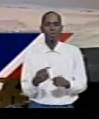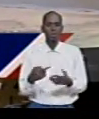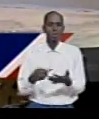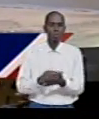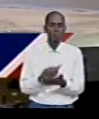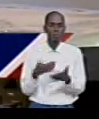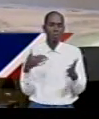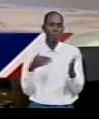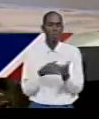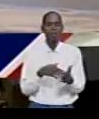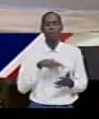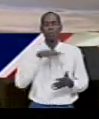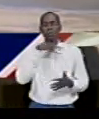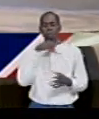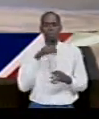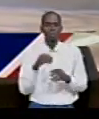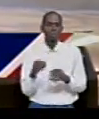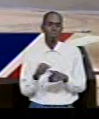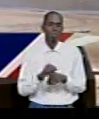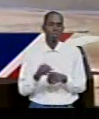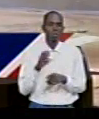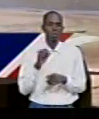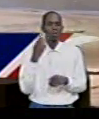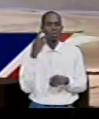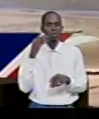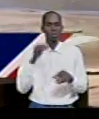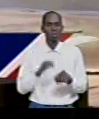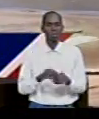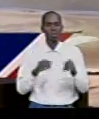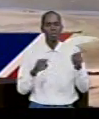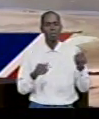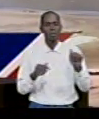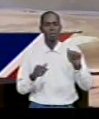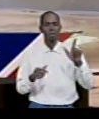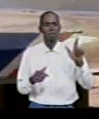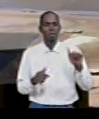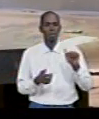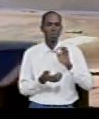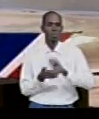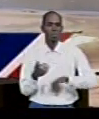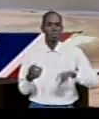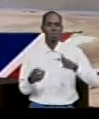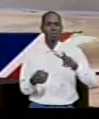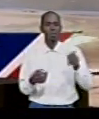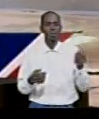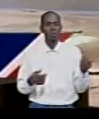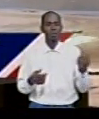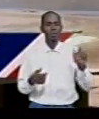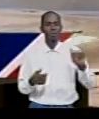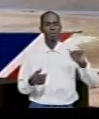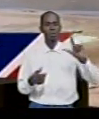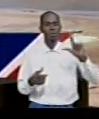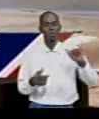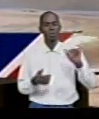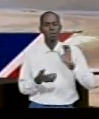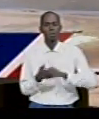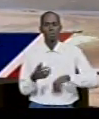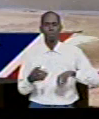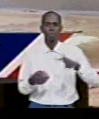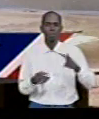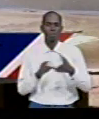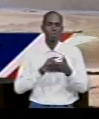against corruption. Galatians chapter 2, we're looking at verse 4. Galatians chapter 2, verse 4, and